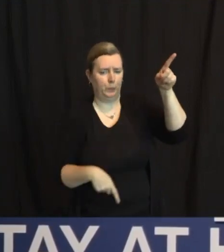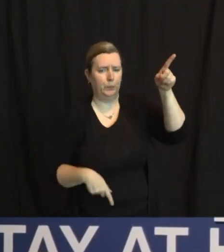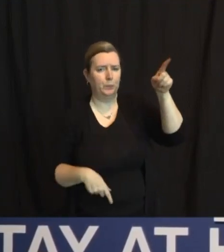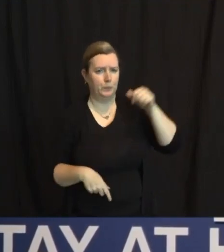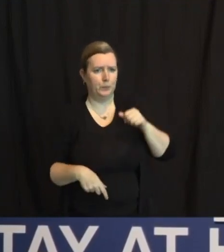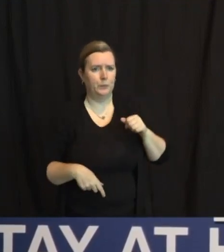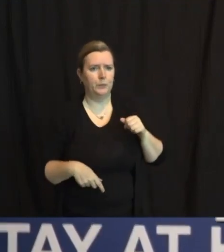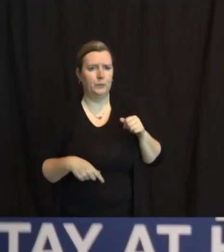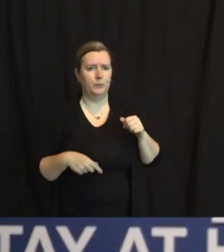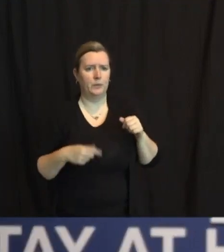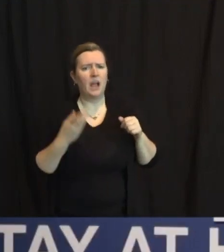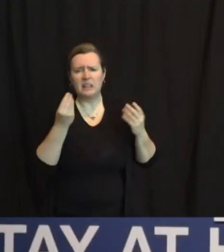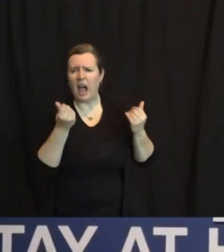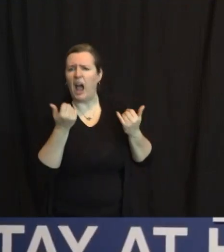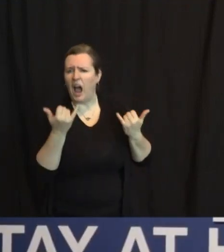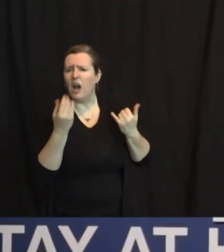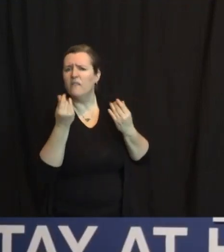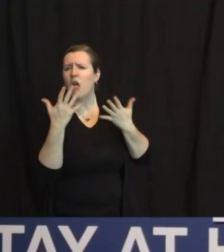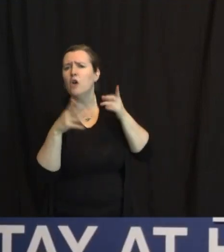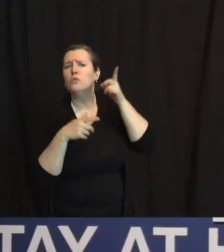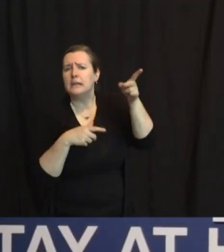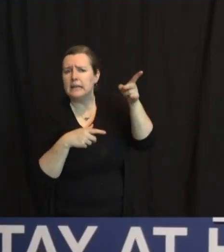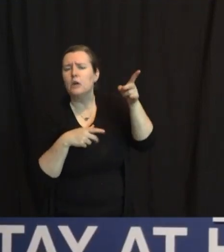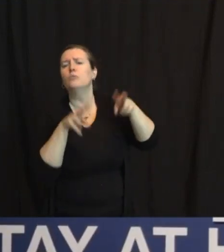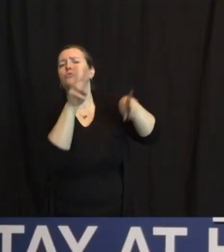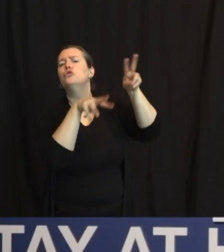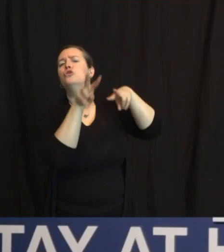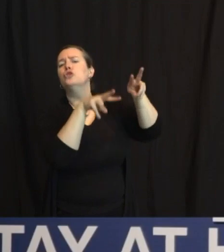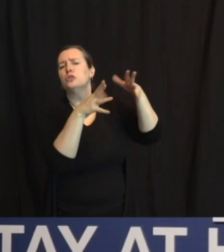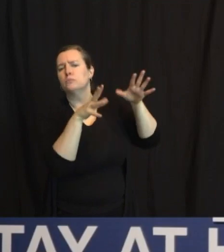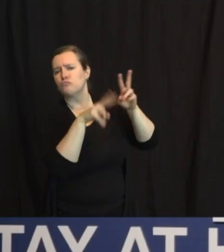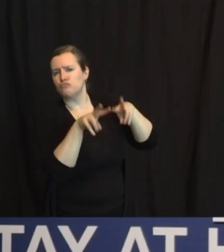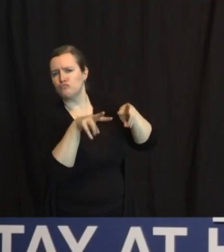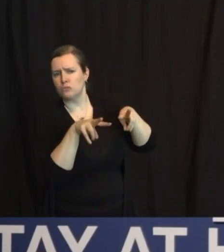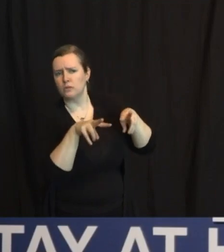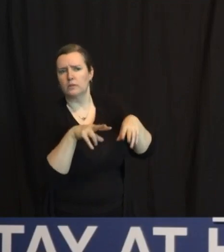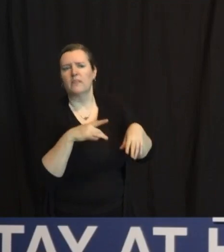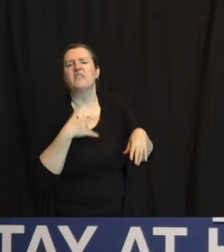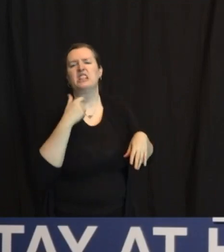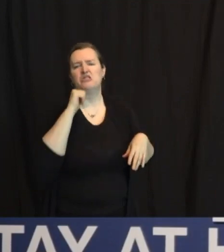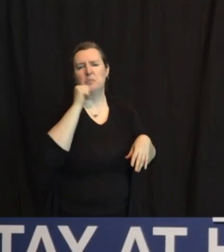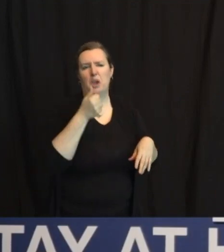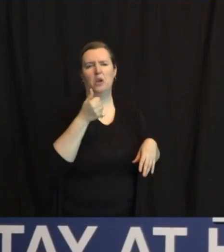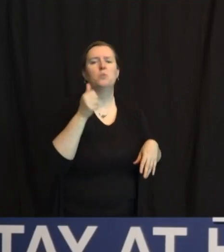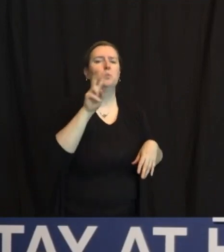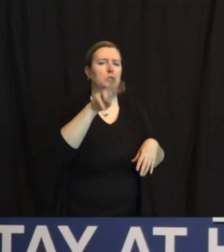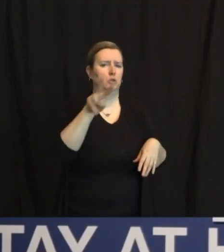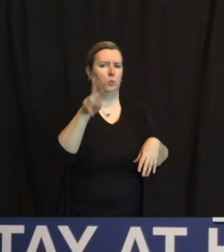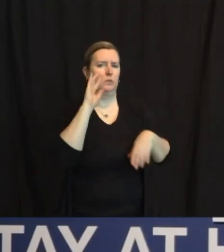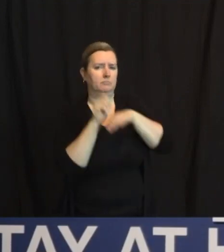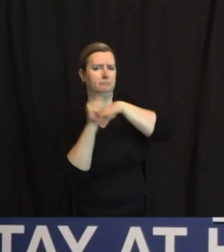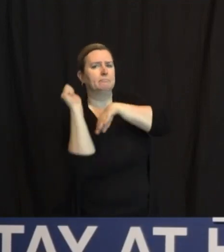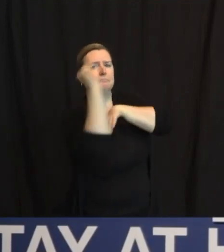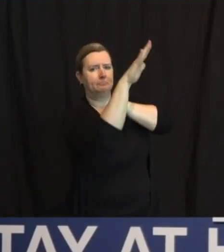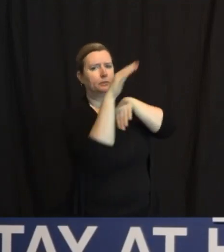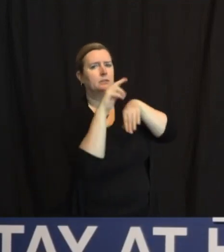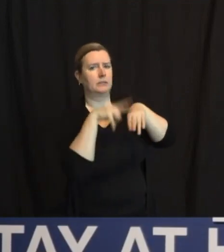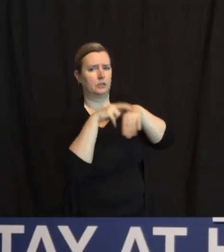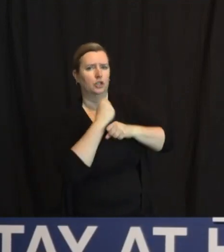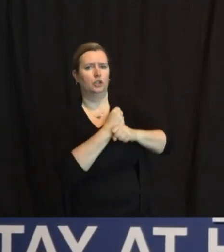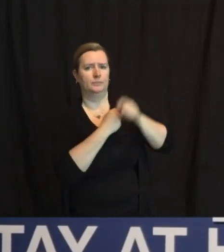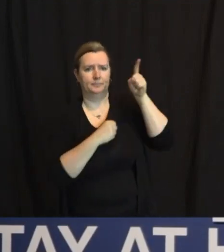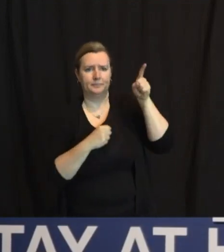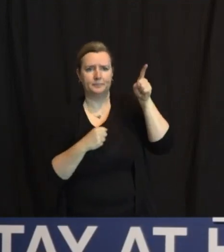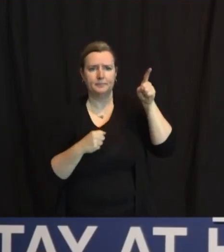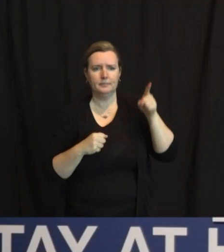today for kind of a site review, but we expect them there tomorrow. Anything on Kawasaki?